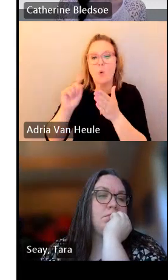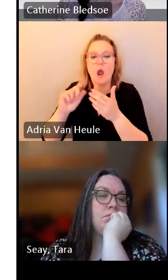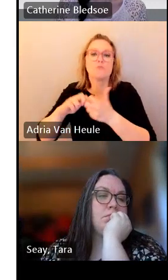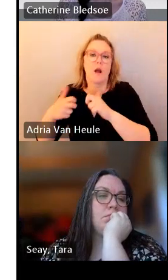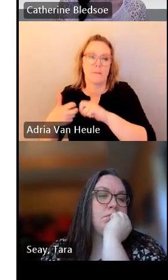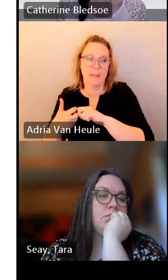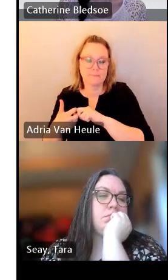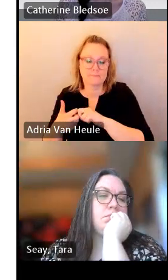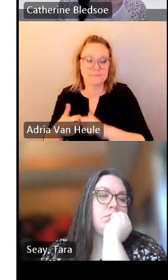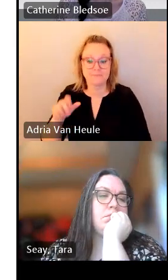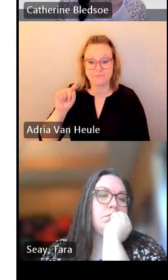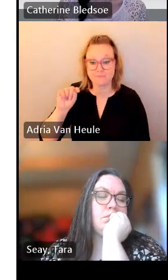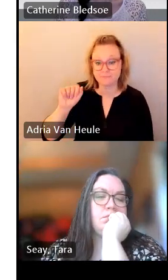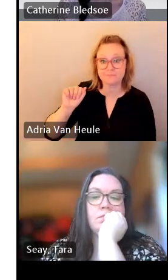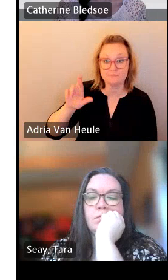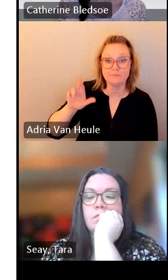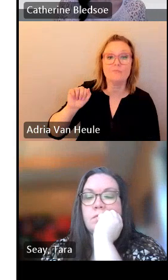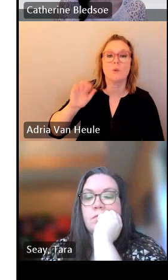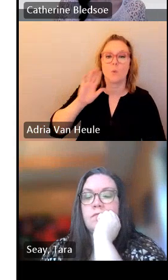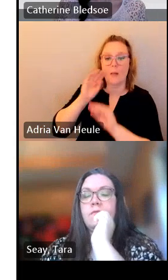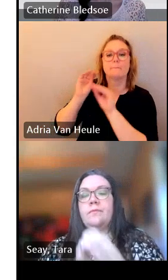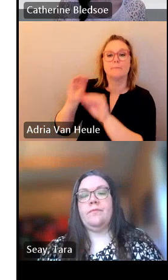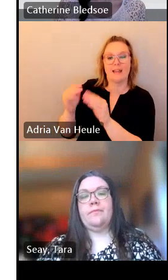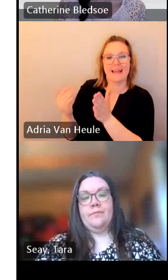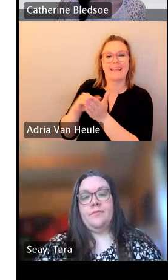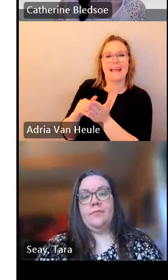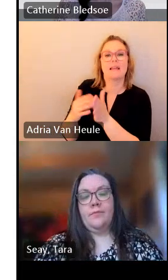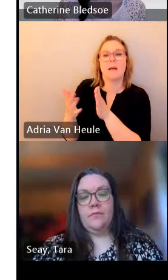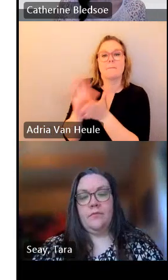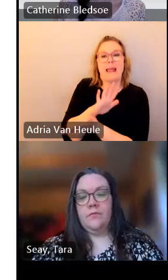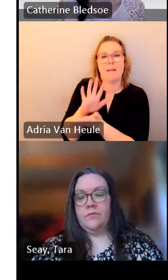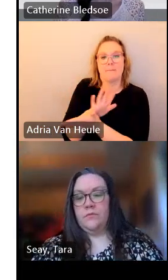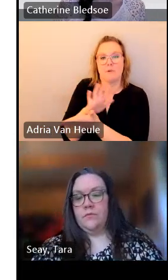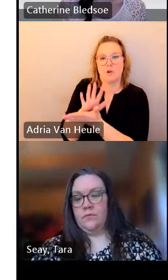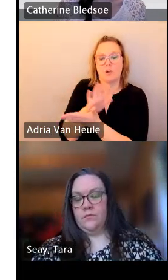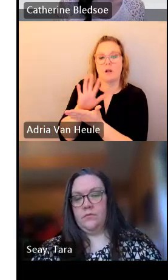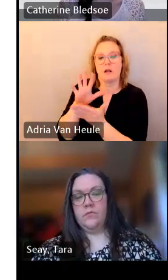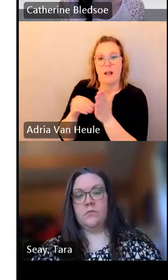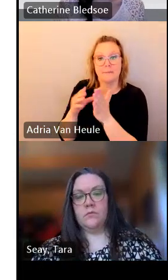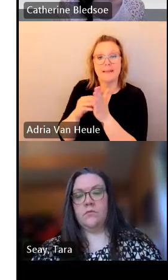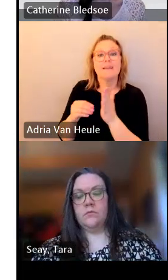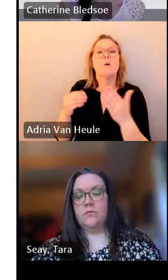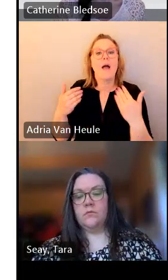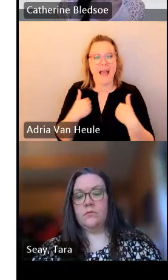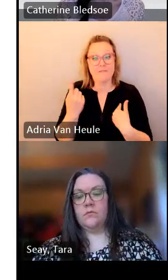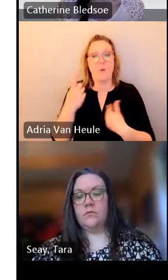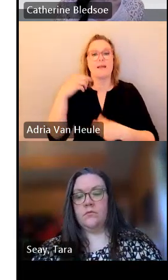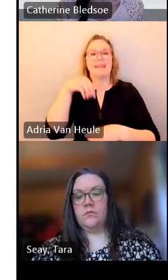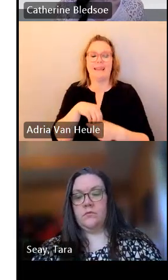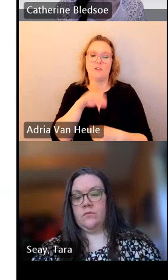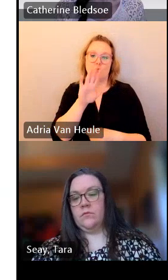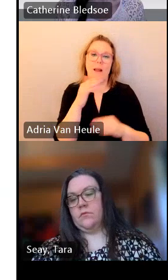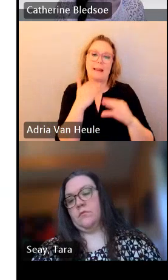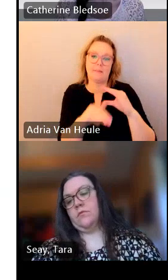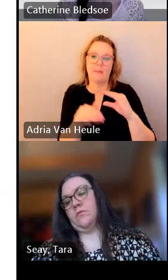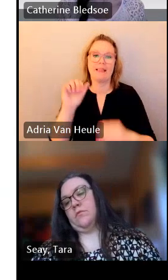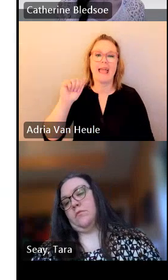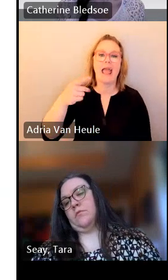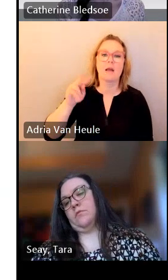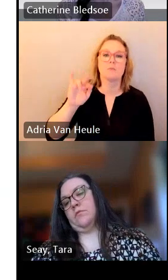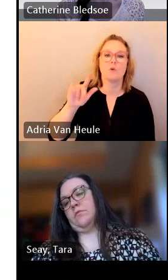will put in the chat again if you need a copy. There was also a copy in that email on April 15th. You are going to fill it out for